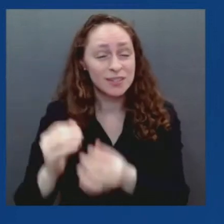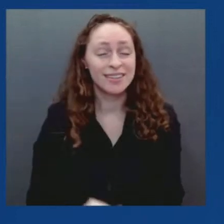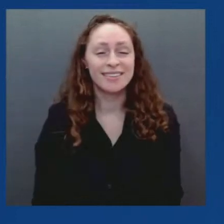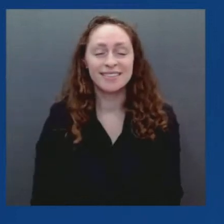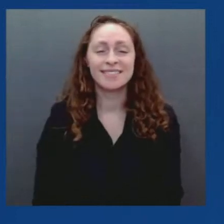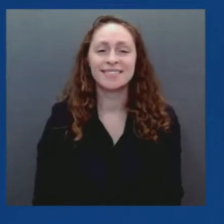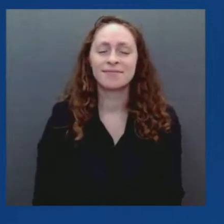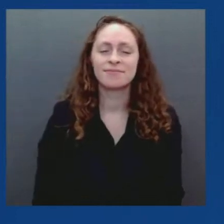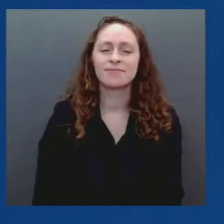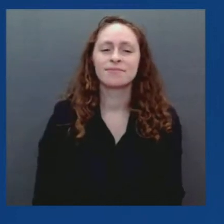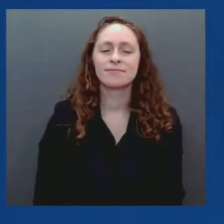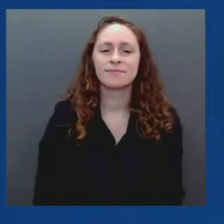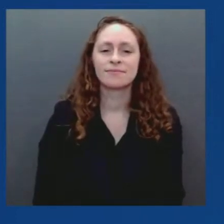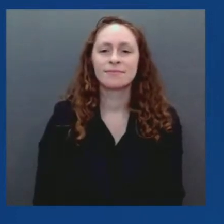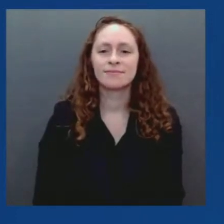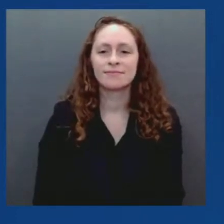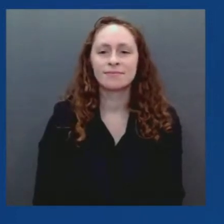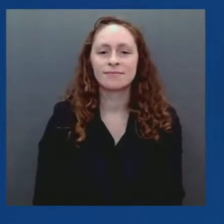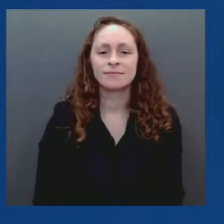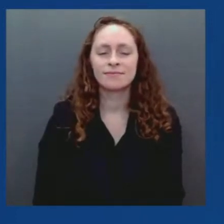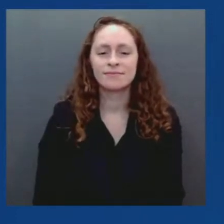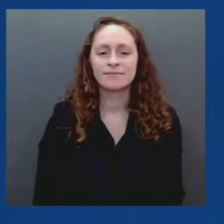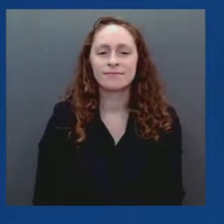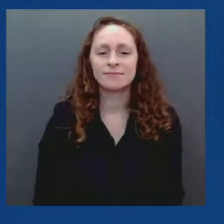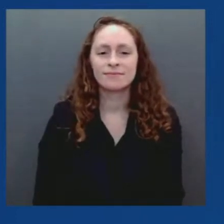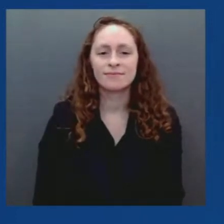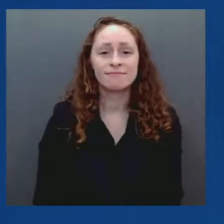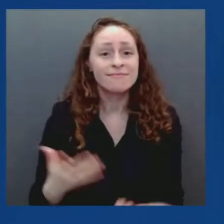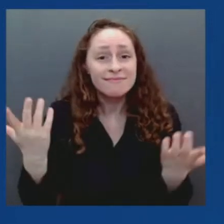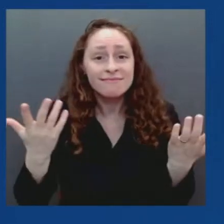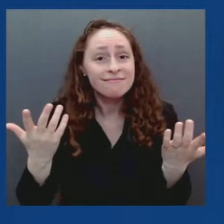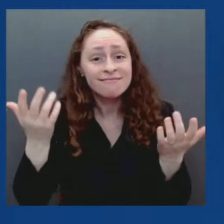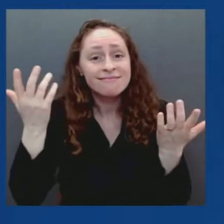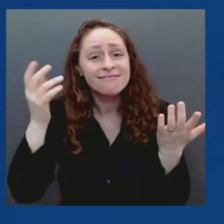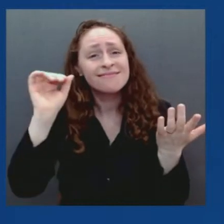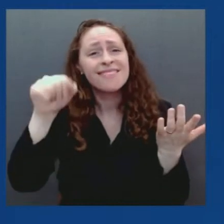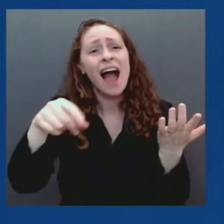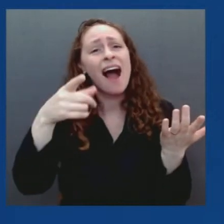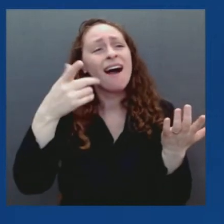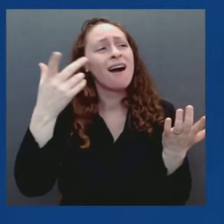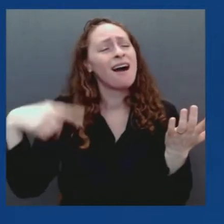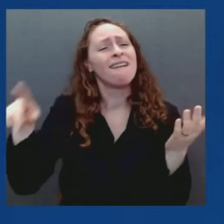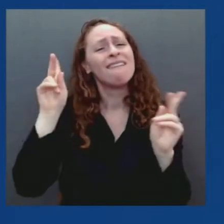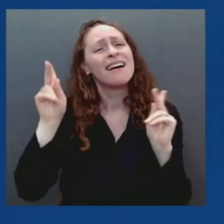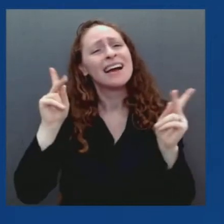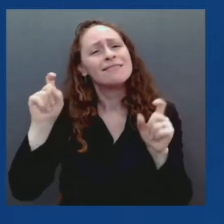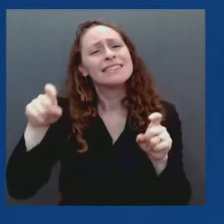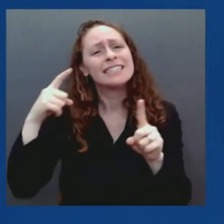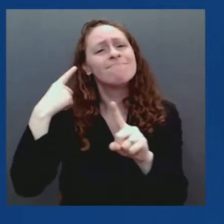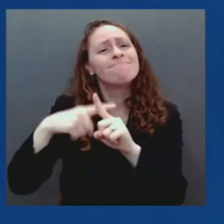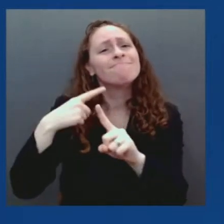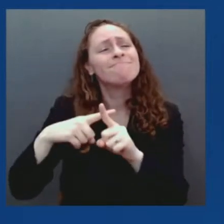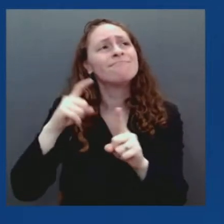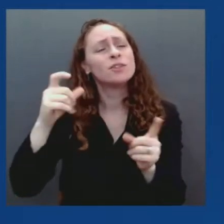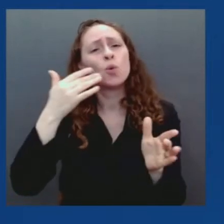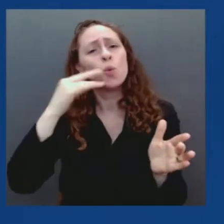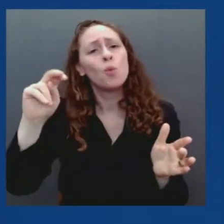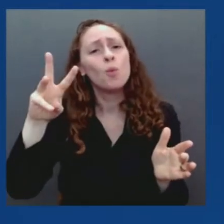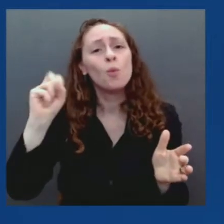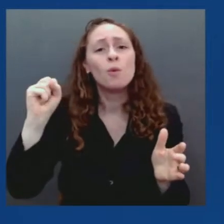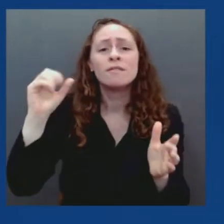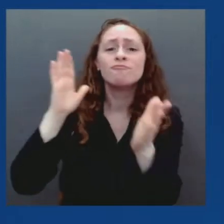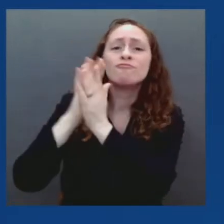hope to, book travel and, take off masks and return to normal lives and